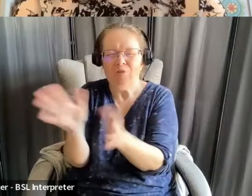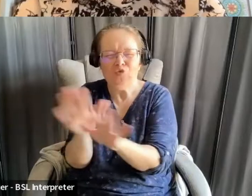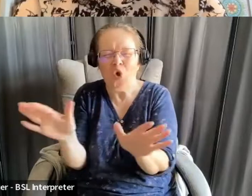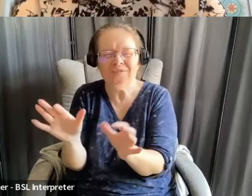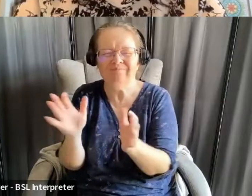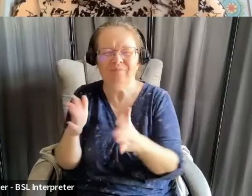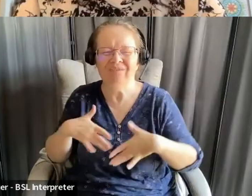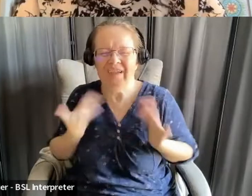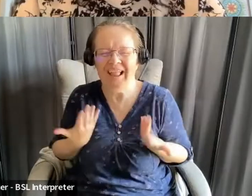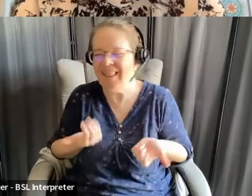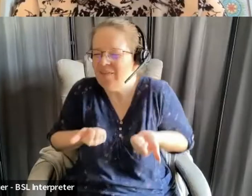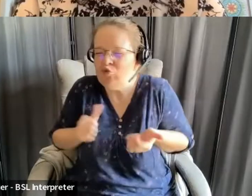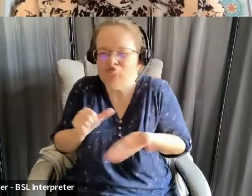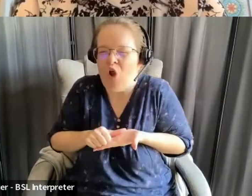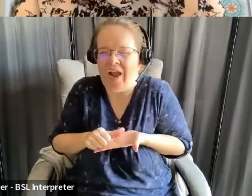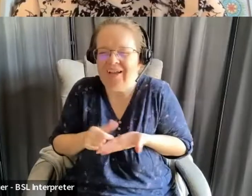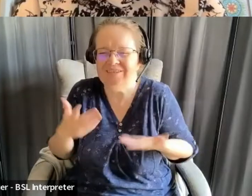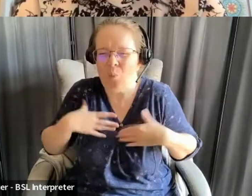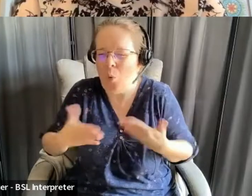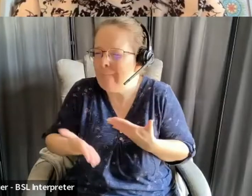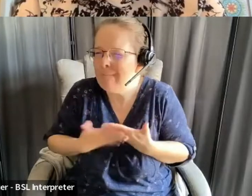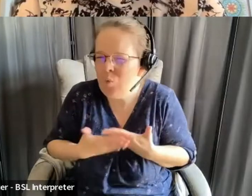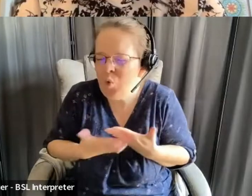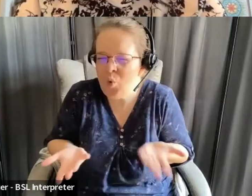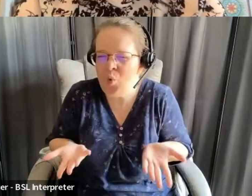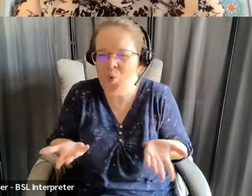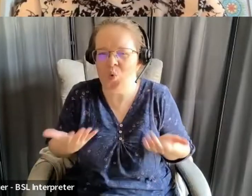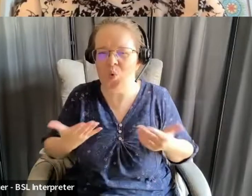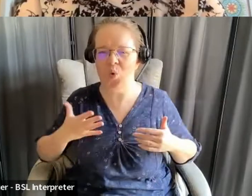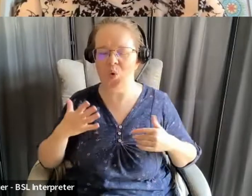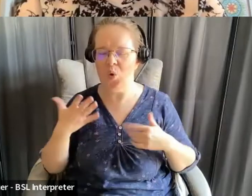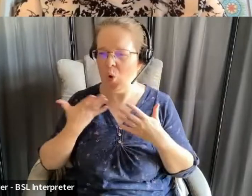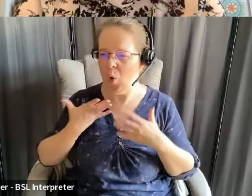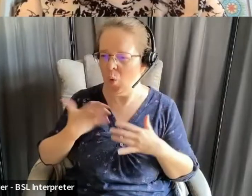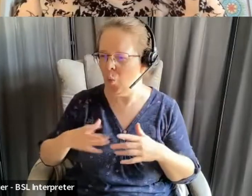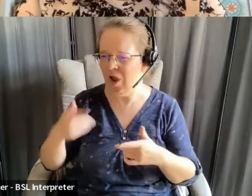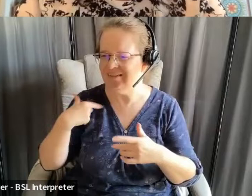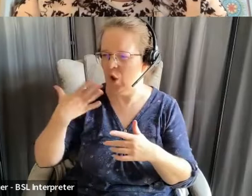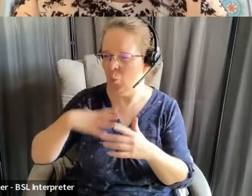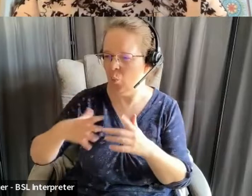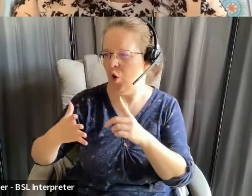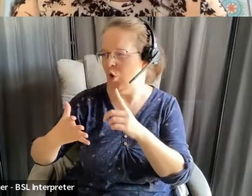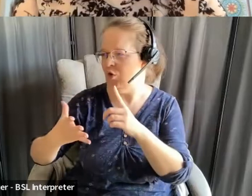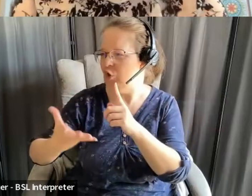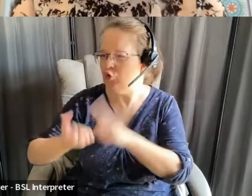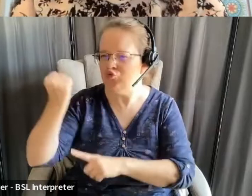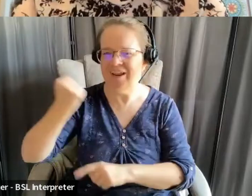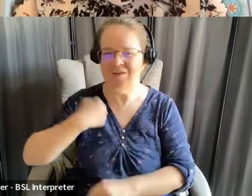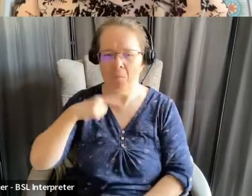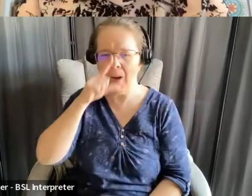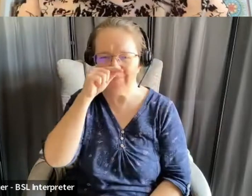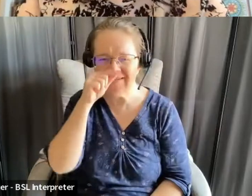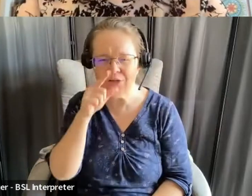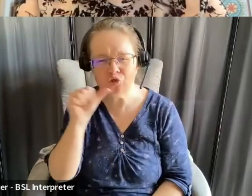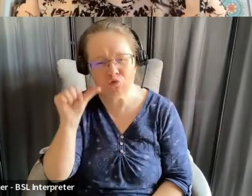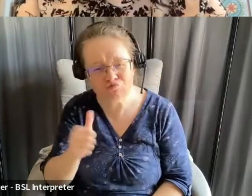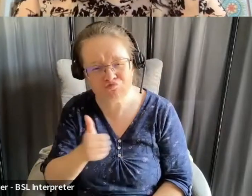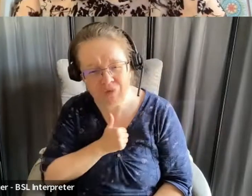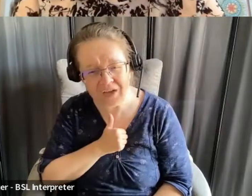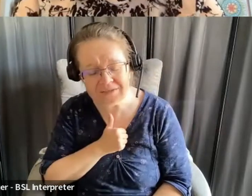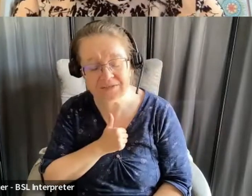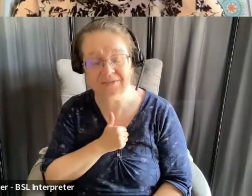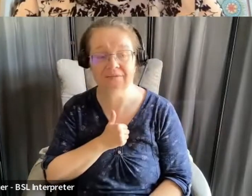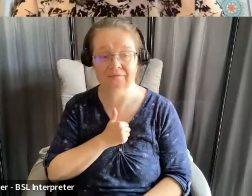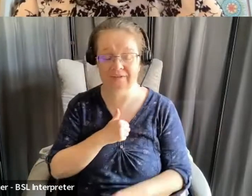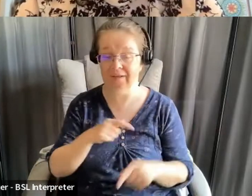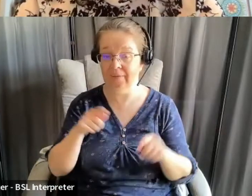that you had to do, and you wanted to, and this is about really reaching your potential, your potentiality, right? Guys, I know that you're all out